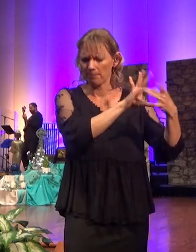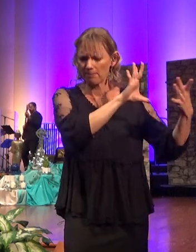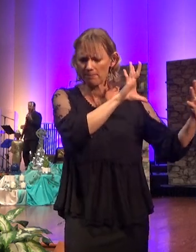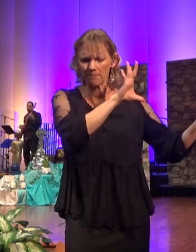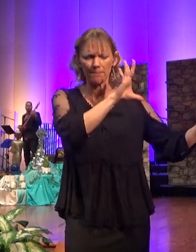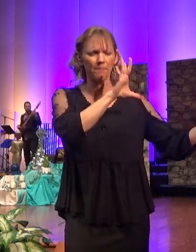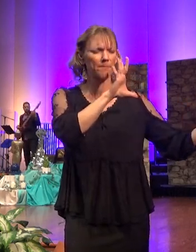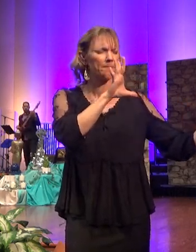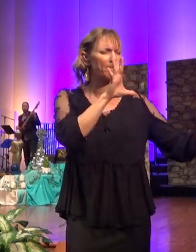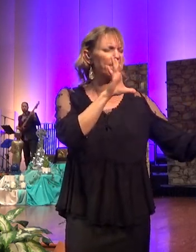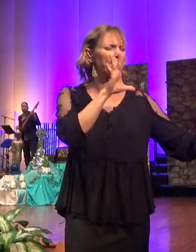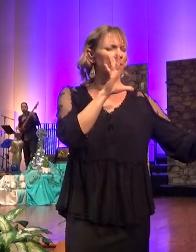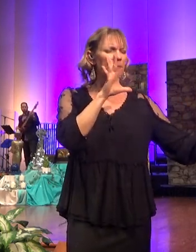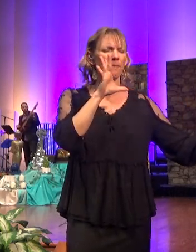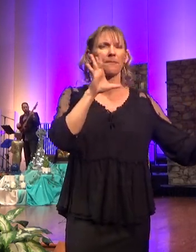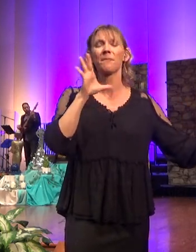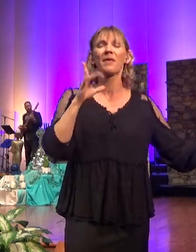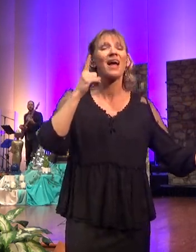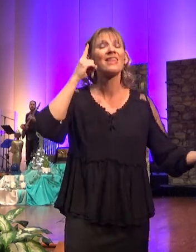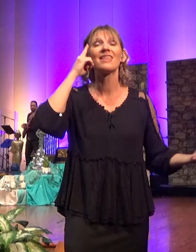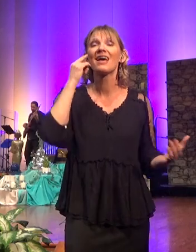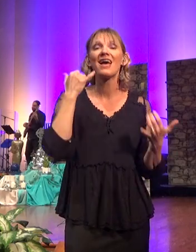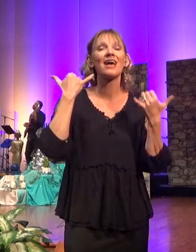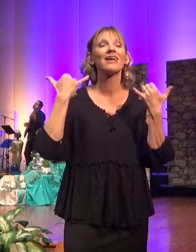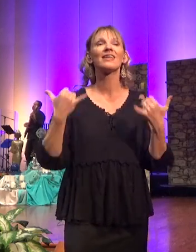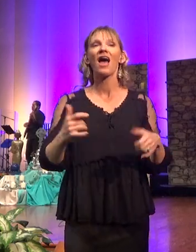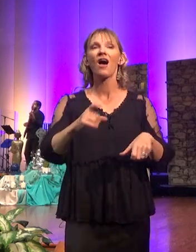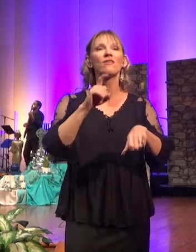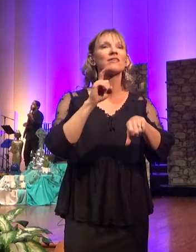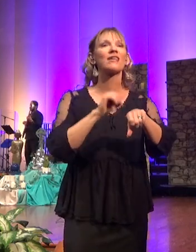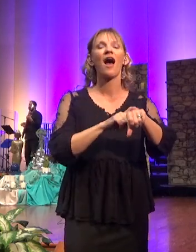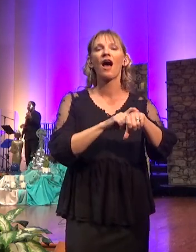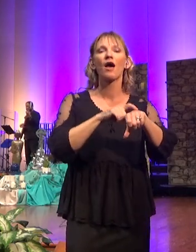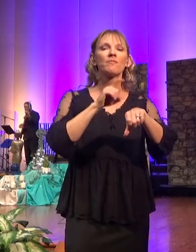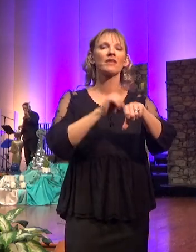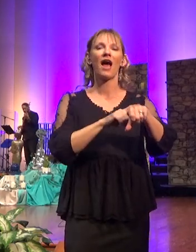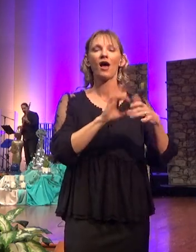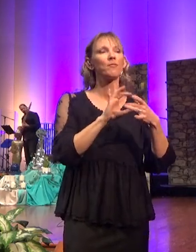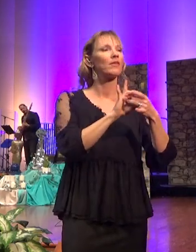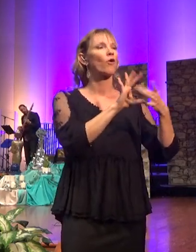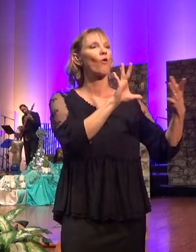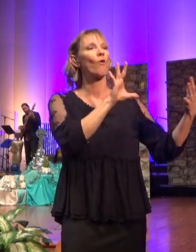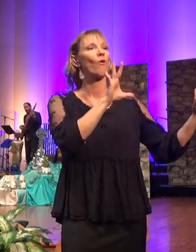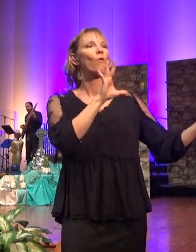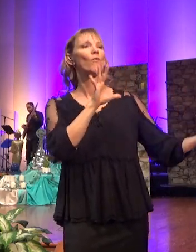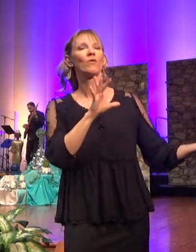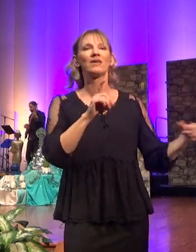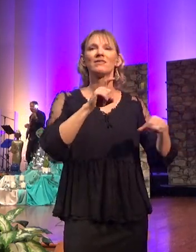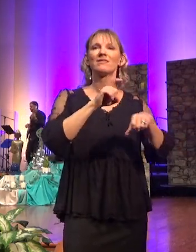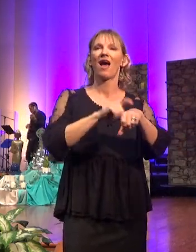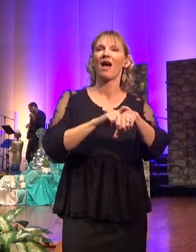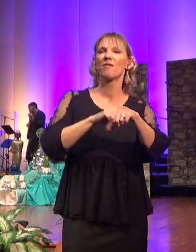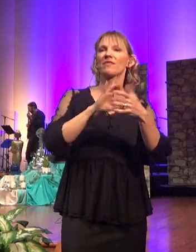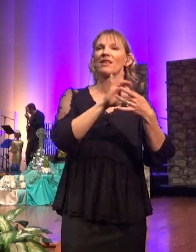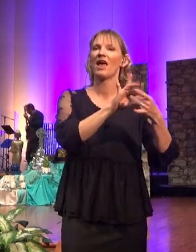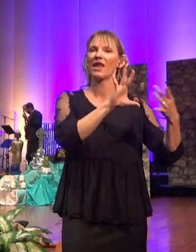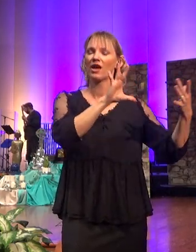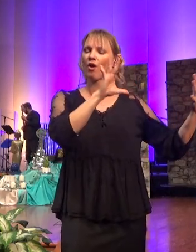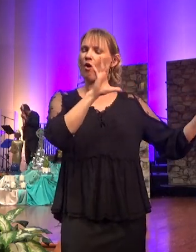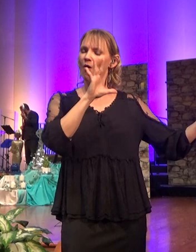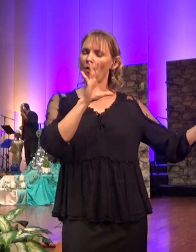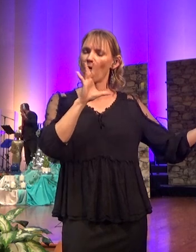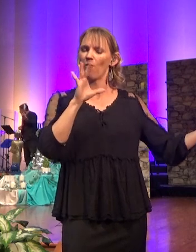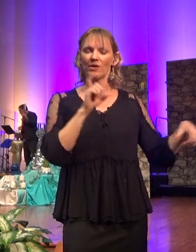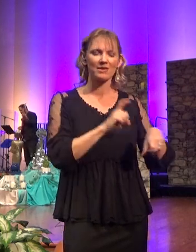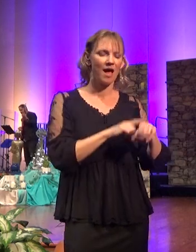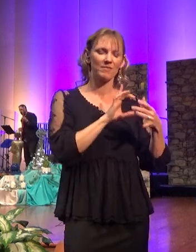go. I think it's time for the letting go. Time to let it, time